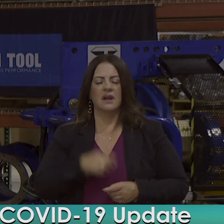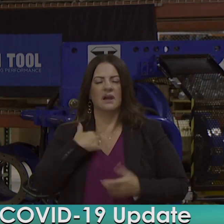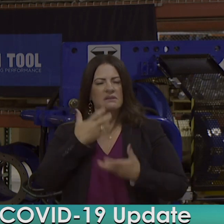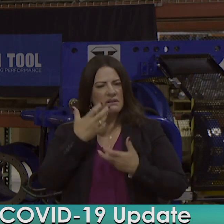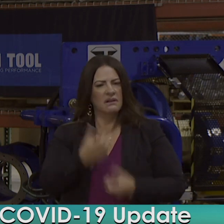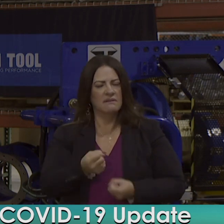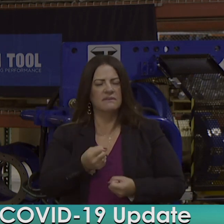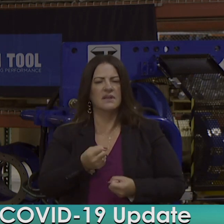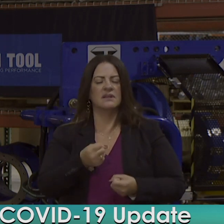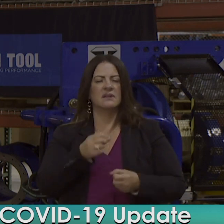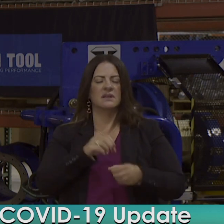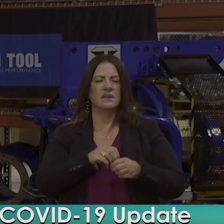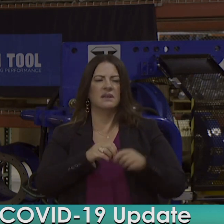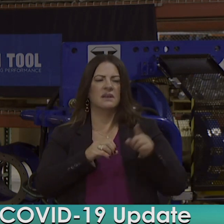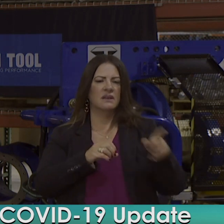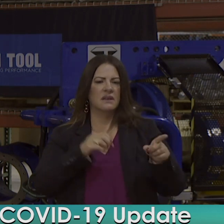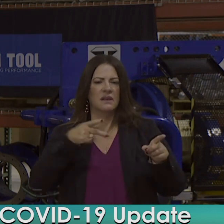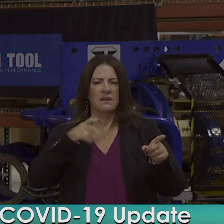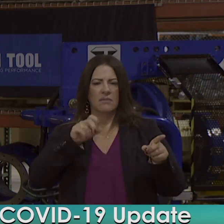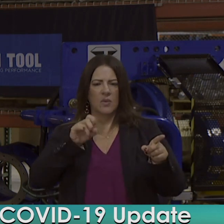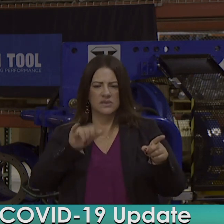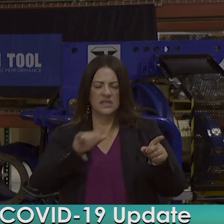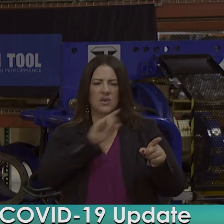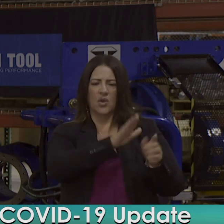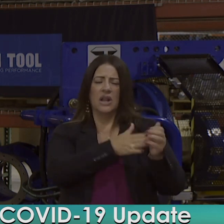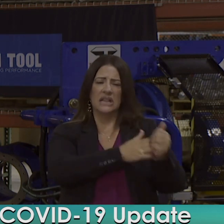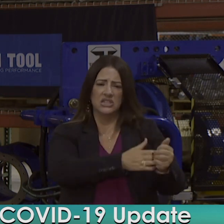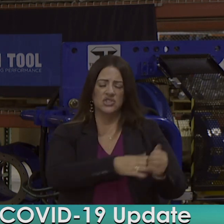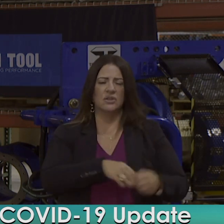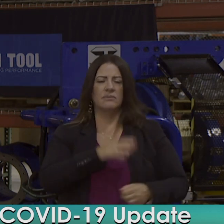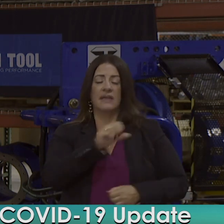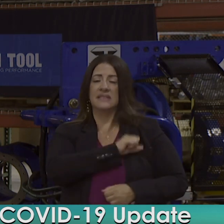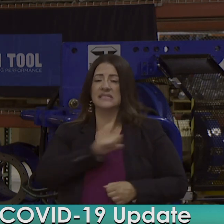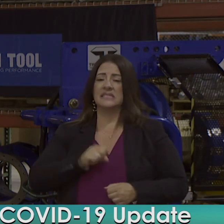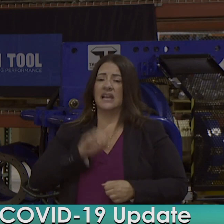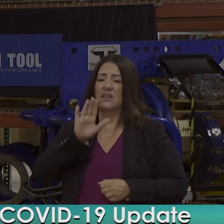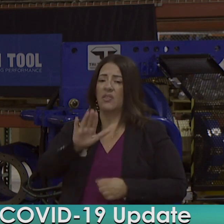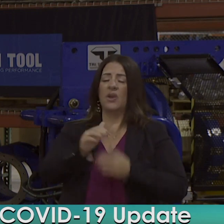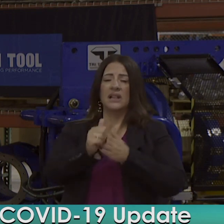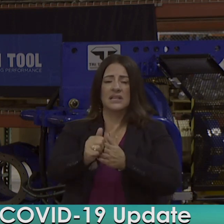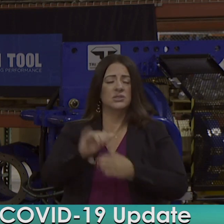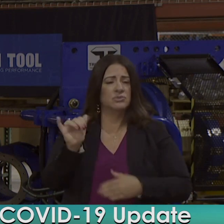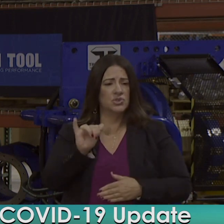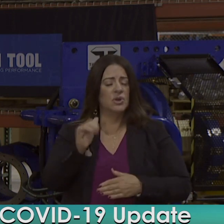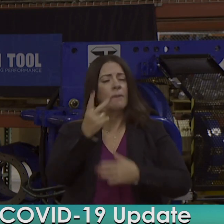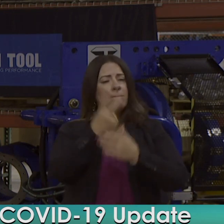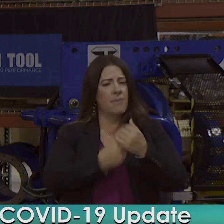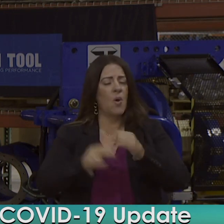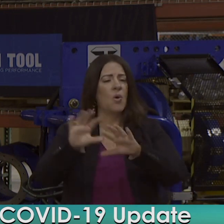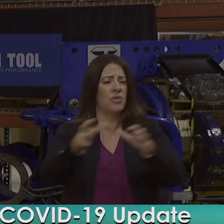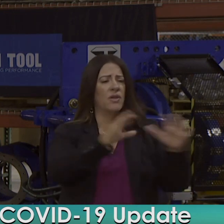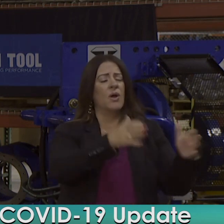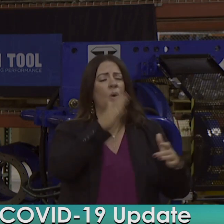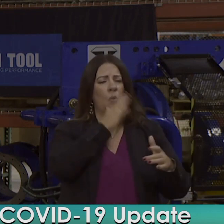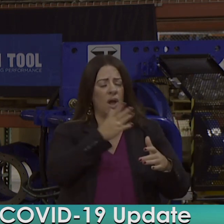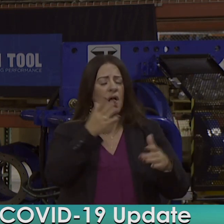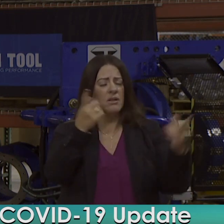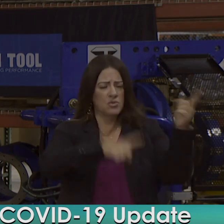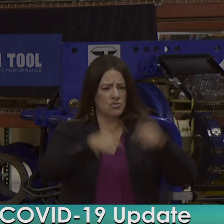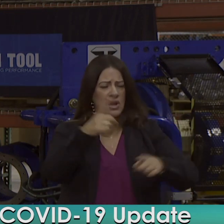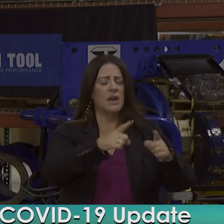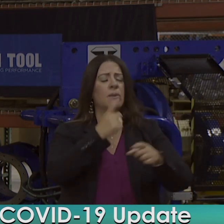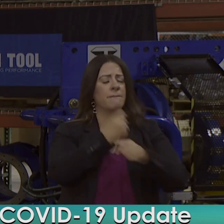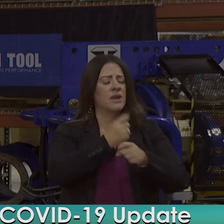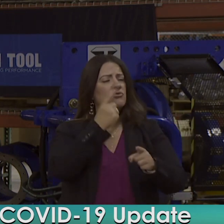confidence in her leadership and the leadership in the Senate that will do the right thing in the next few months and provide even more